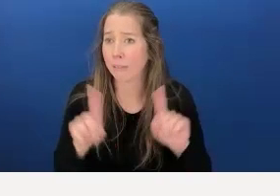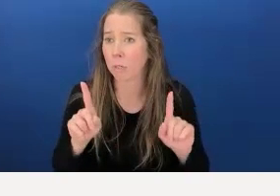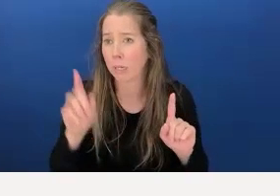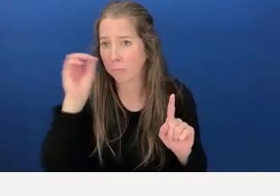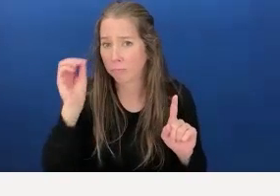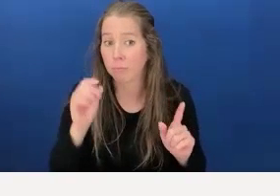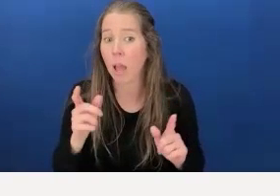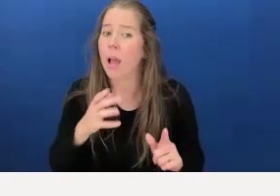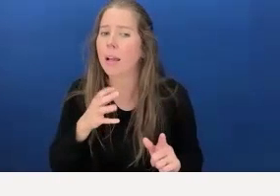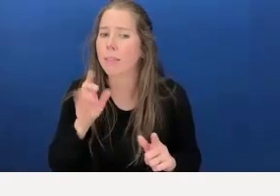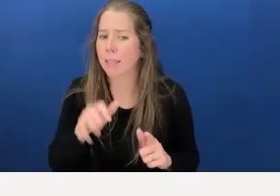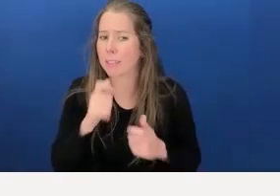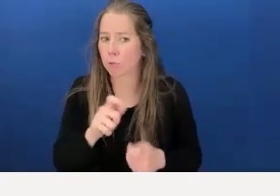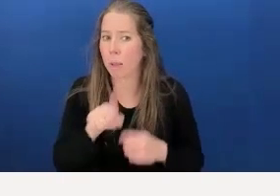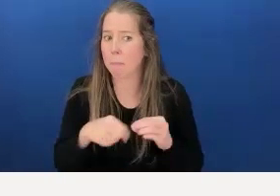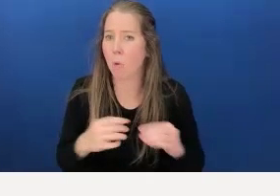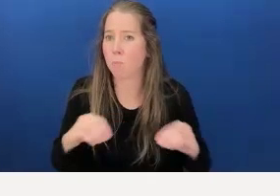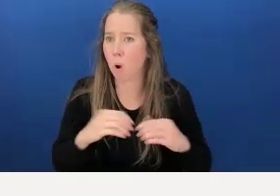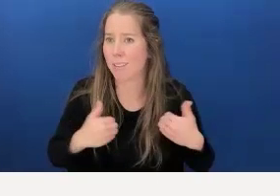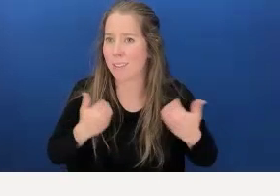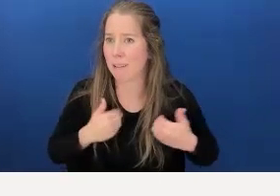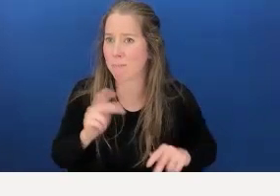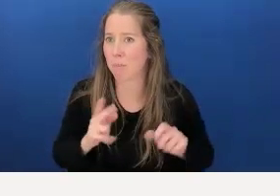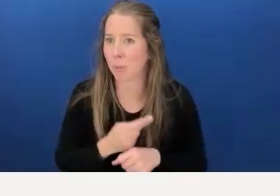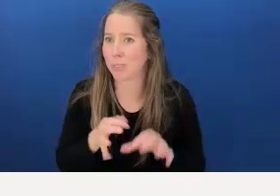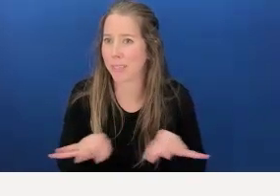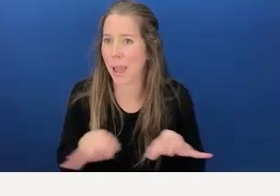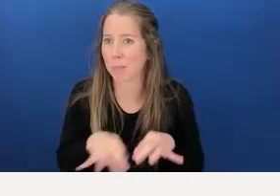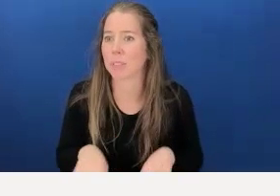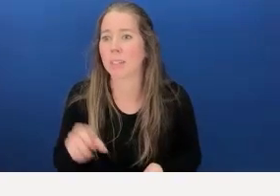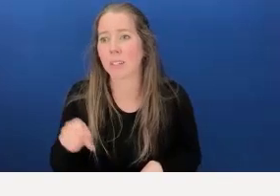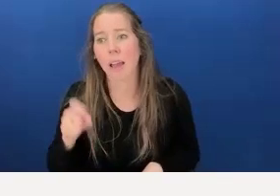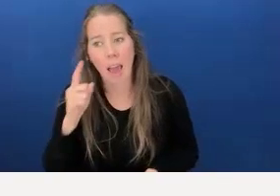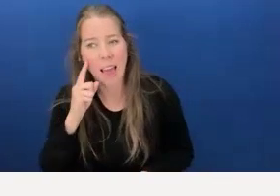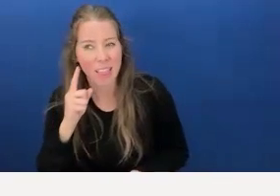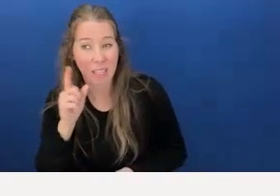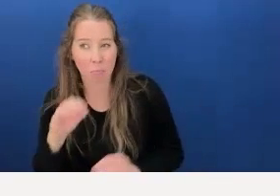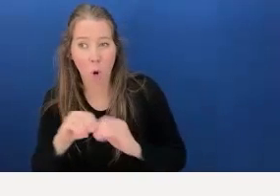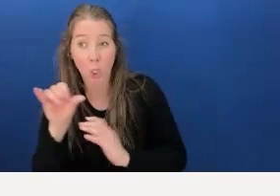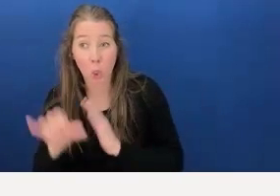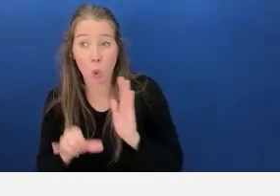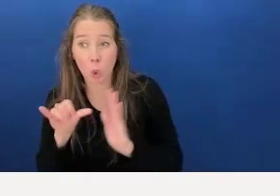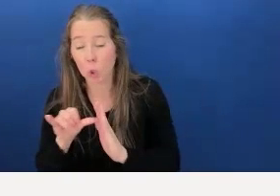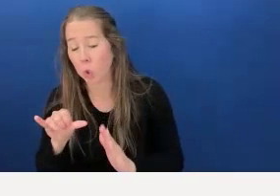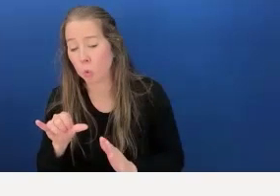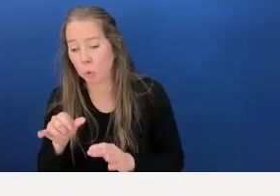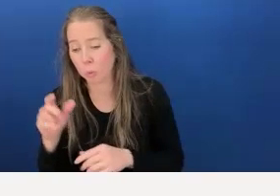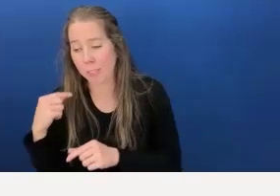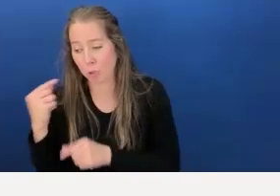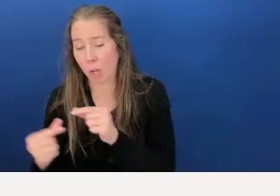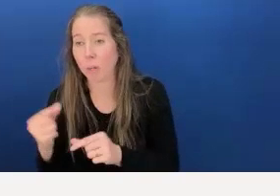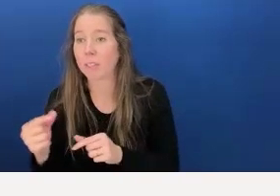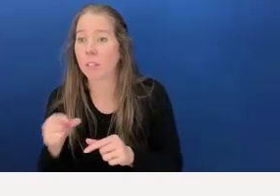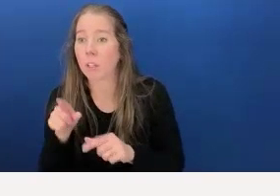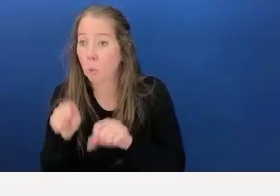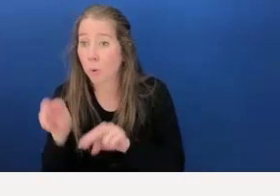younger generation. Yeah. I think it's the YouTube generation, YouTube, and you